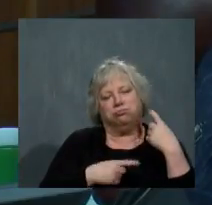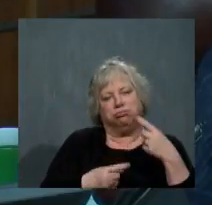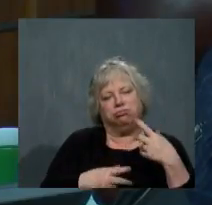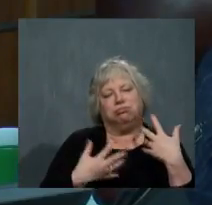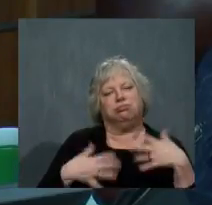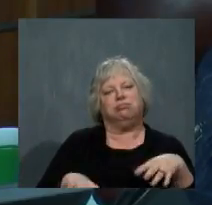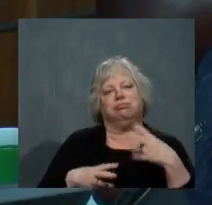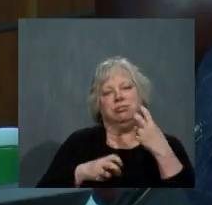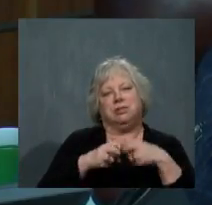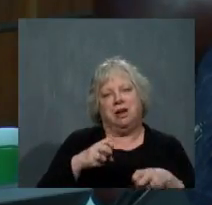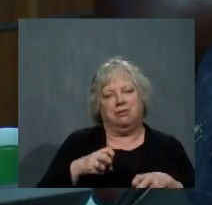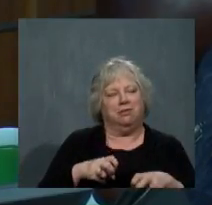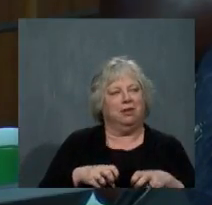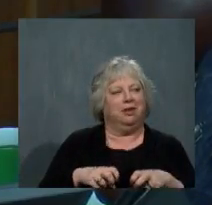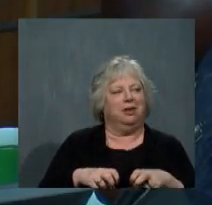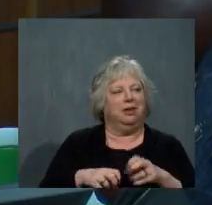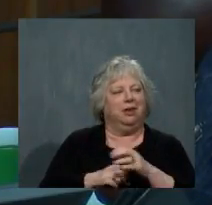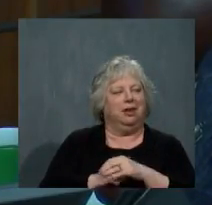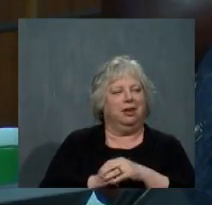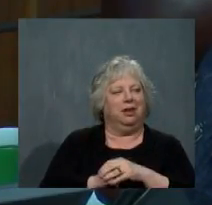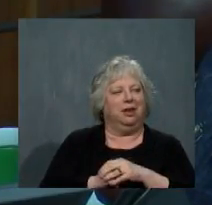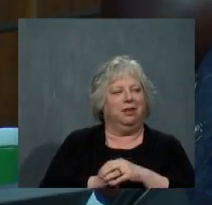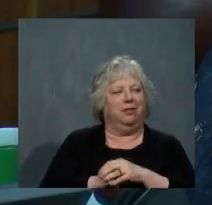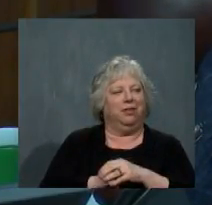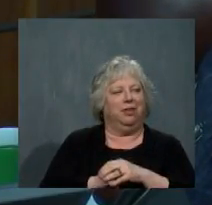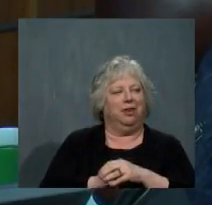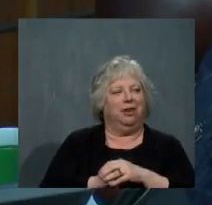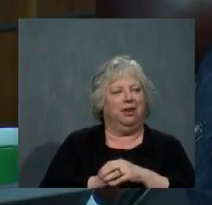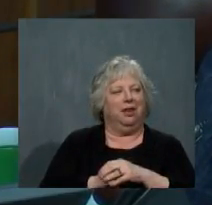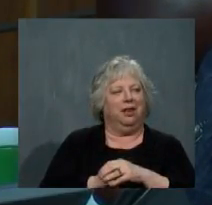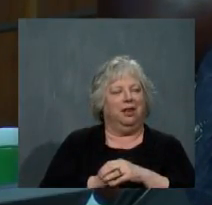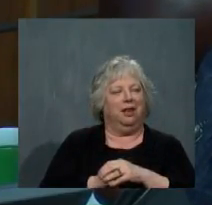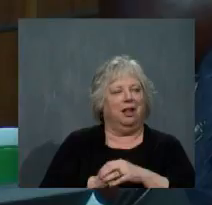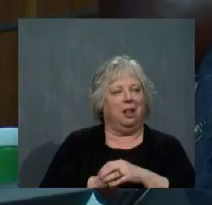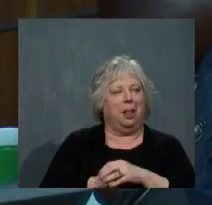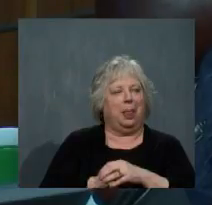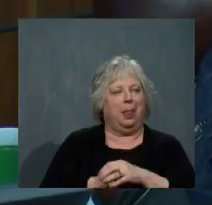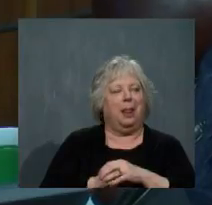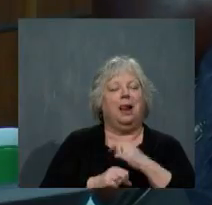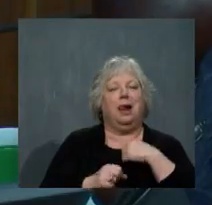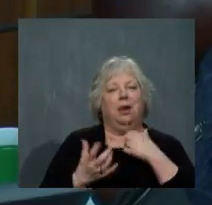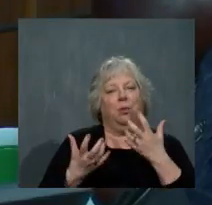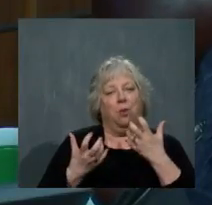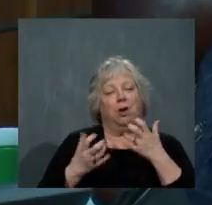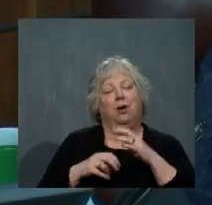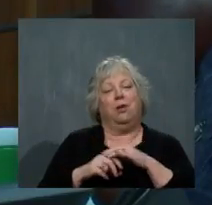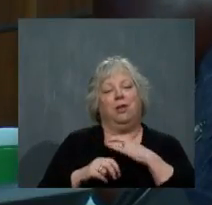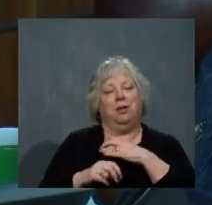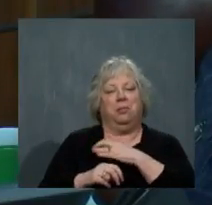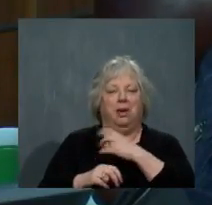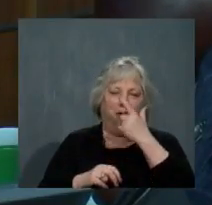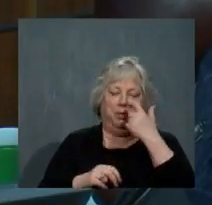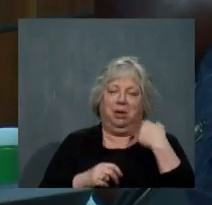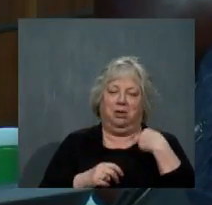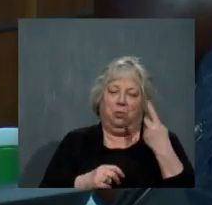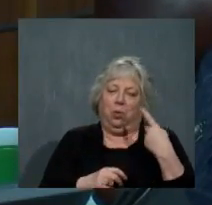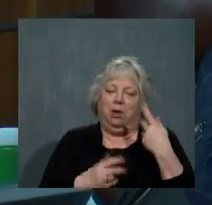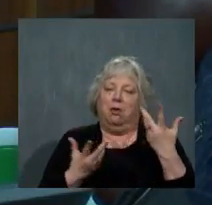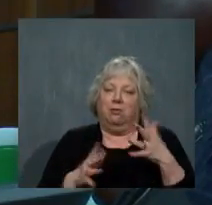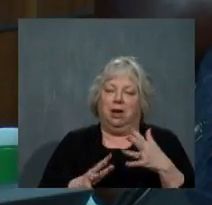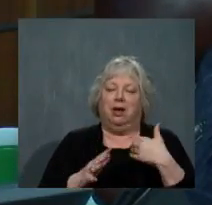I harangued Alan into getting on the committee because we'd had some discussions about homeless issues, and I